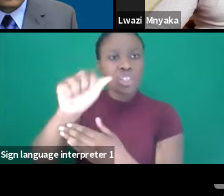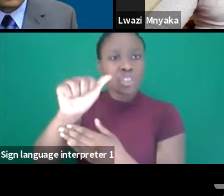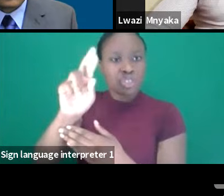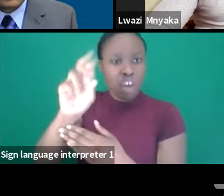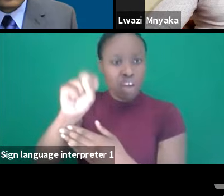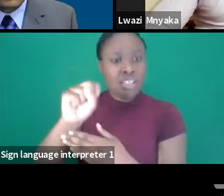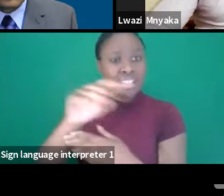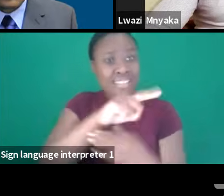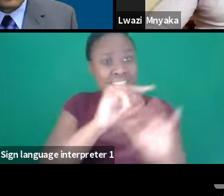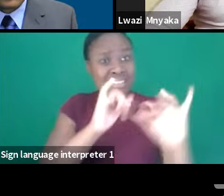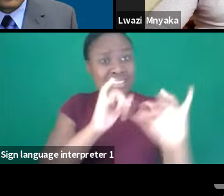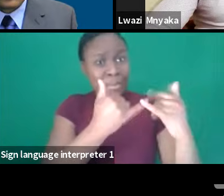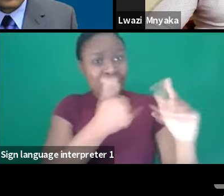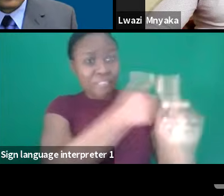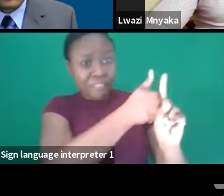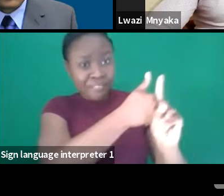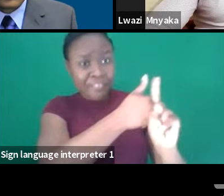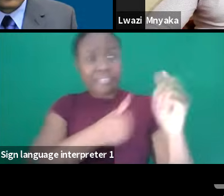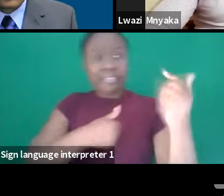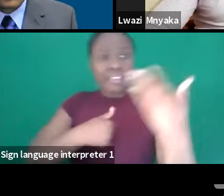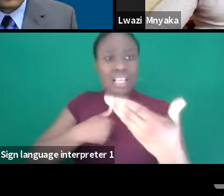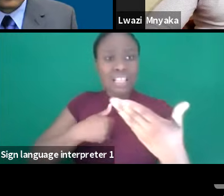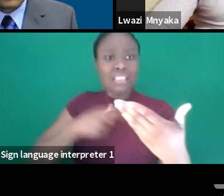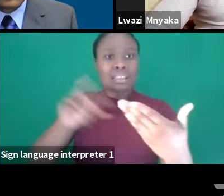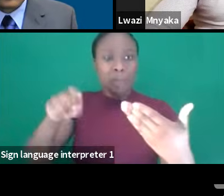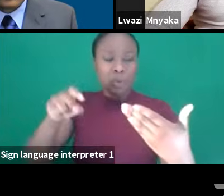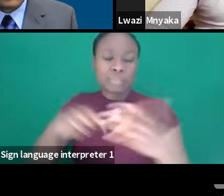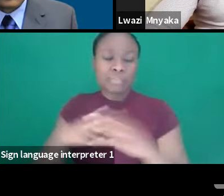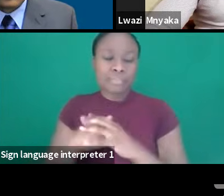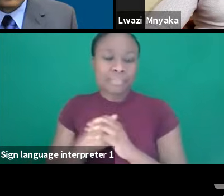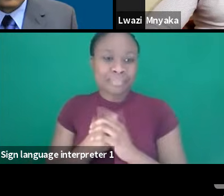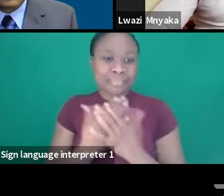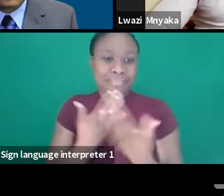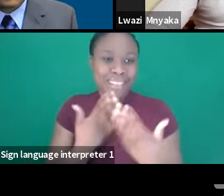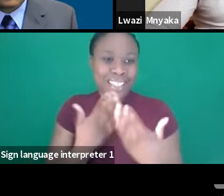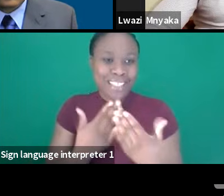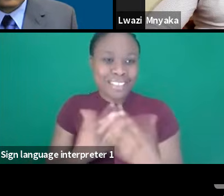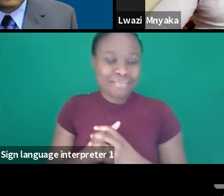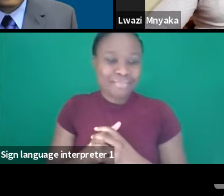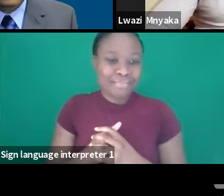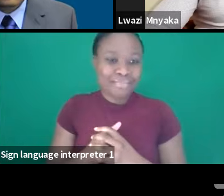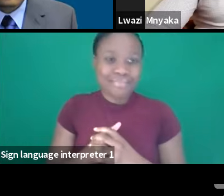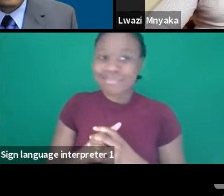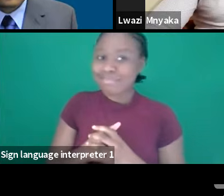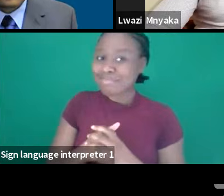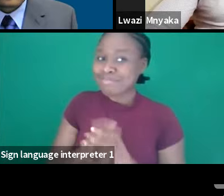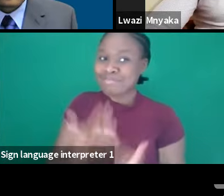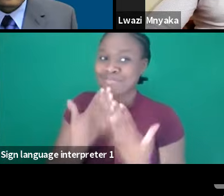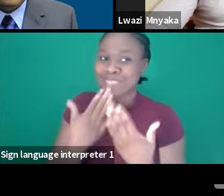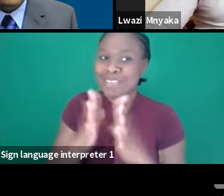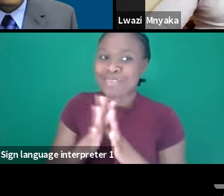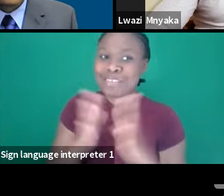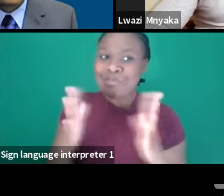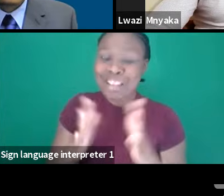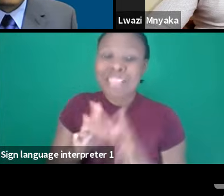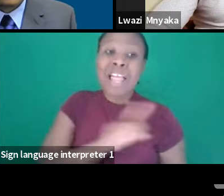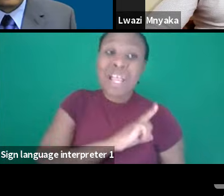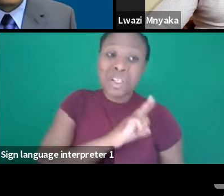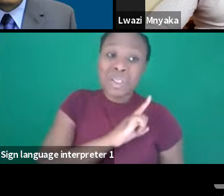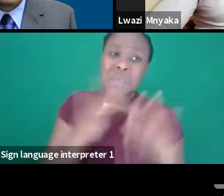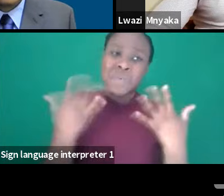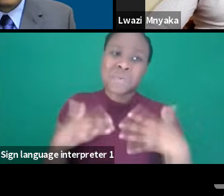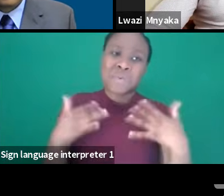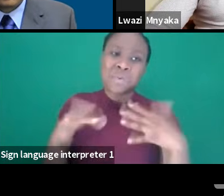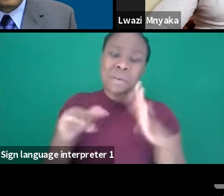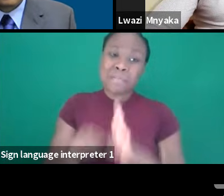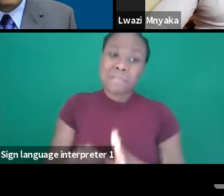through to SARS. Thank you. Thank you very much. That is why it's important